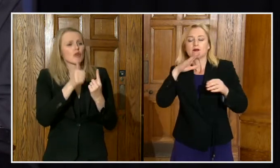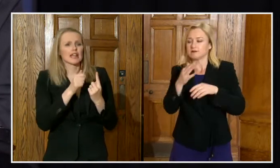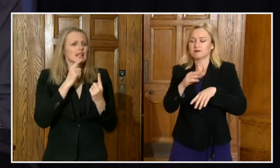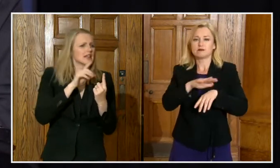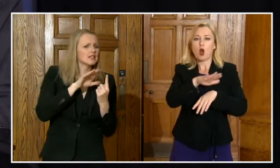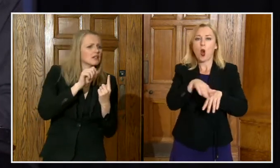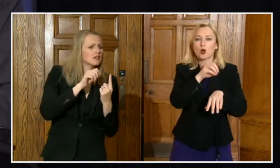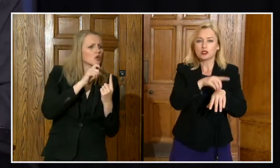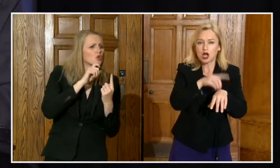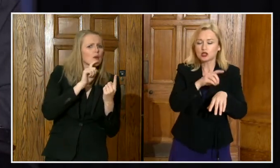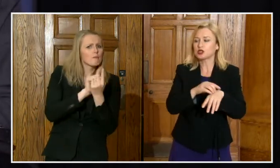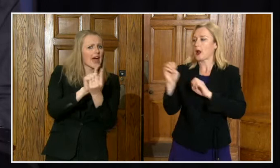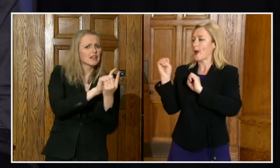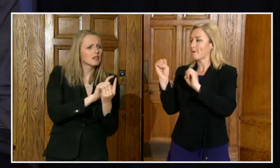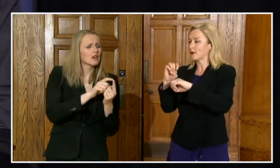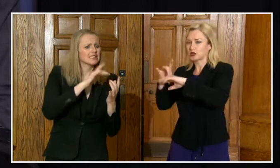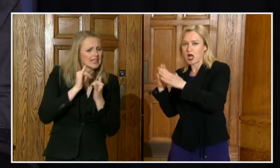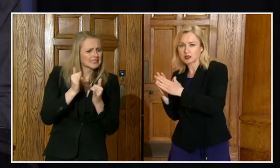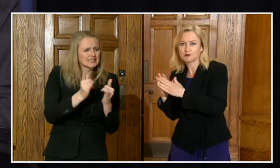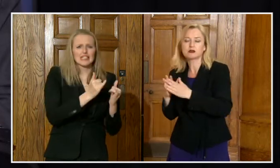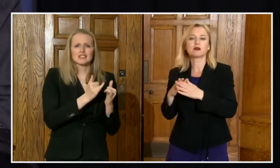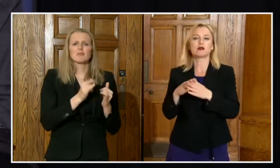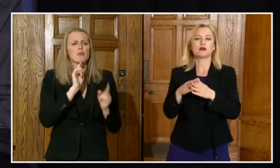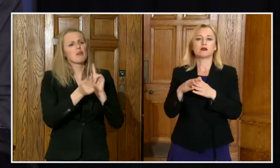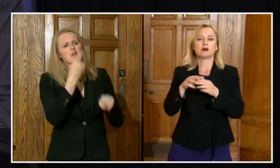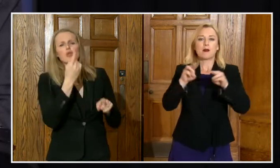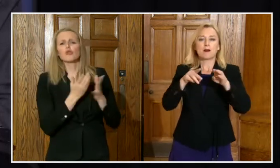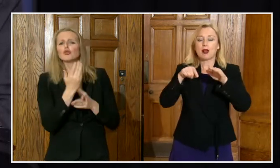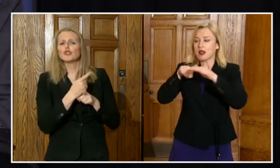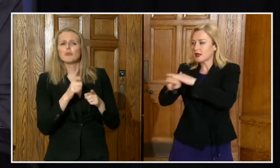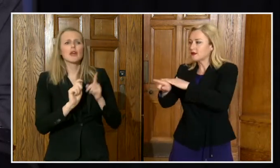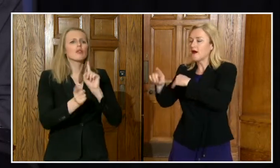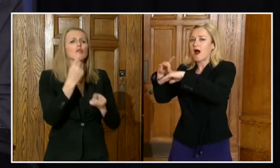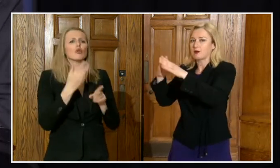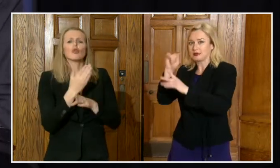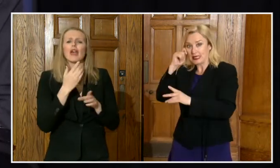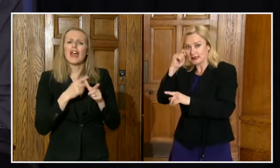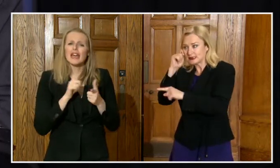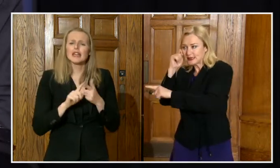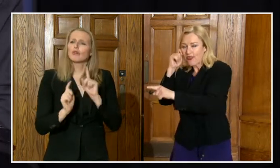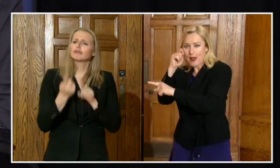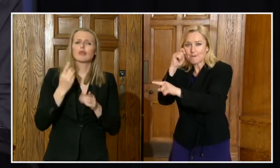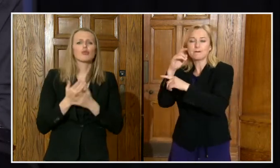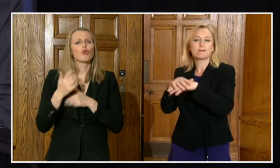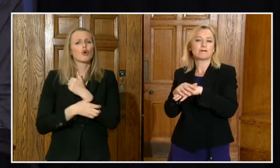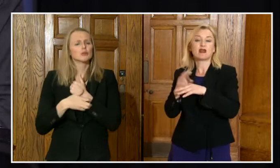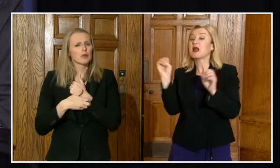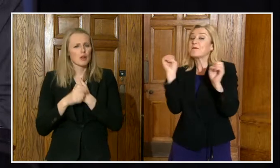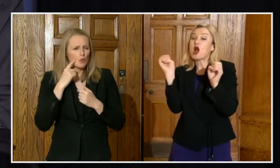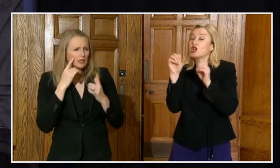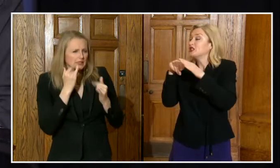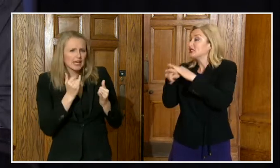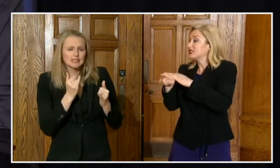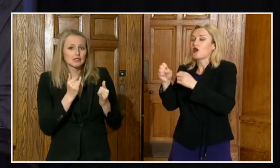emergency departments, our testing of patients who are admitted to hospital for either as emergencies or